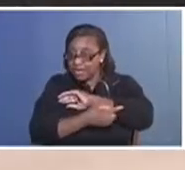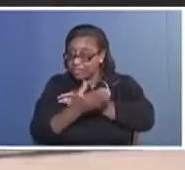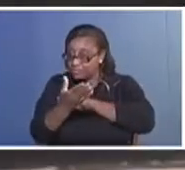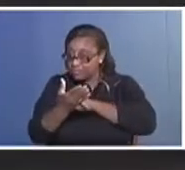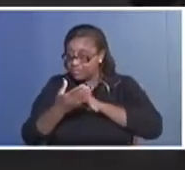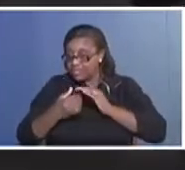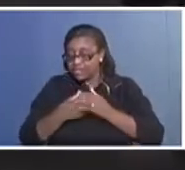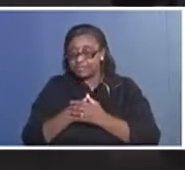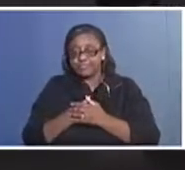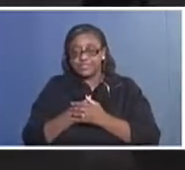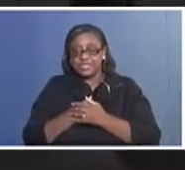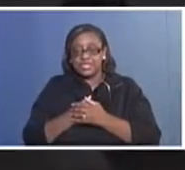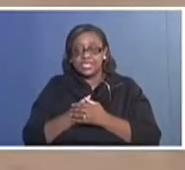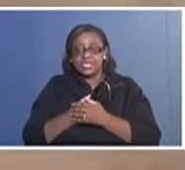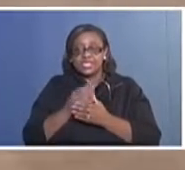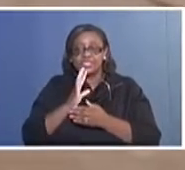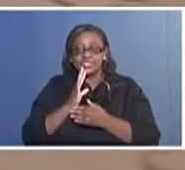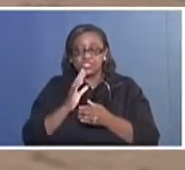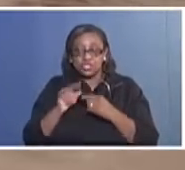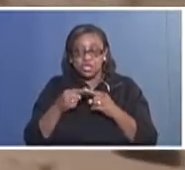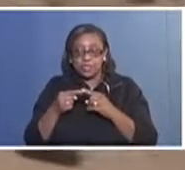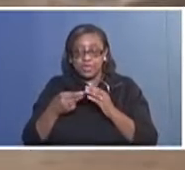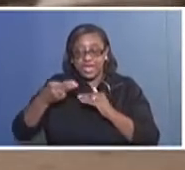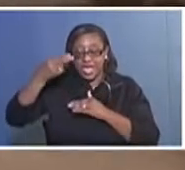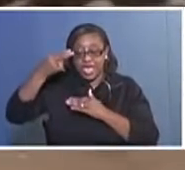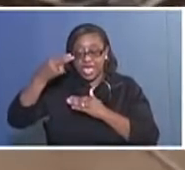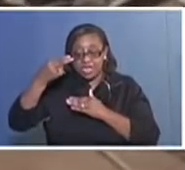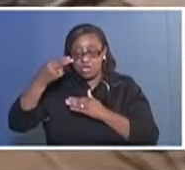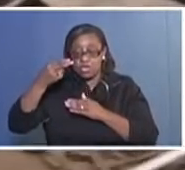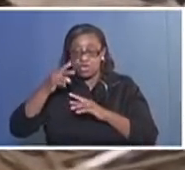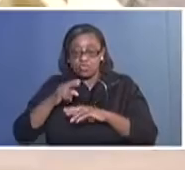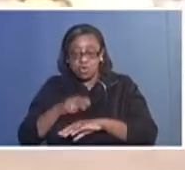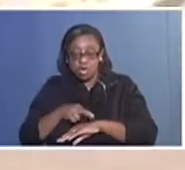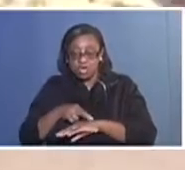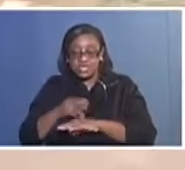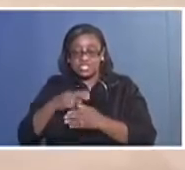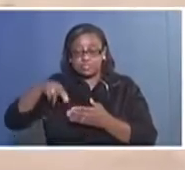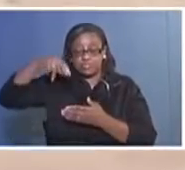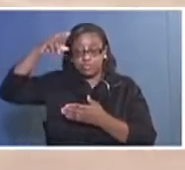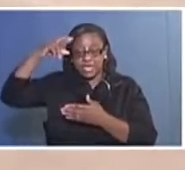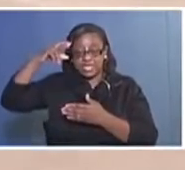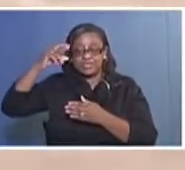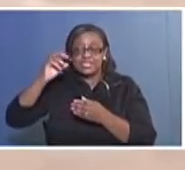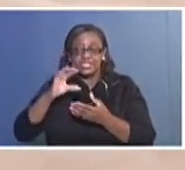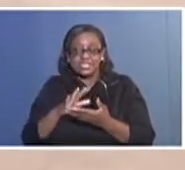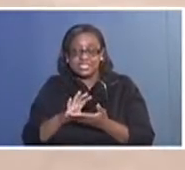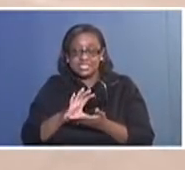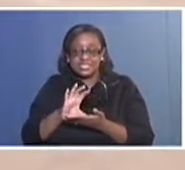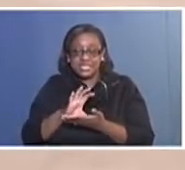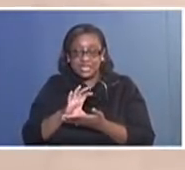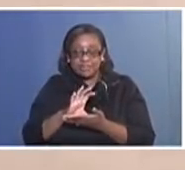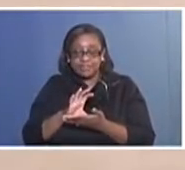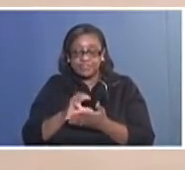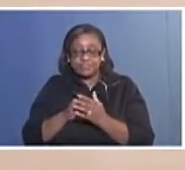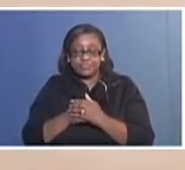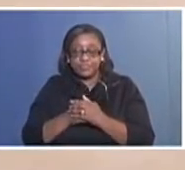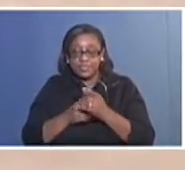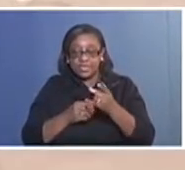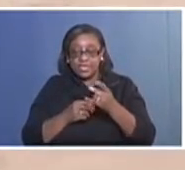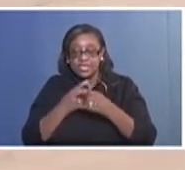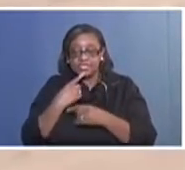are situated in McLeanstown, High Rock, Treasure Key, and Spring City. The one in question is Treasure Key. We